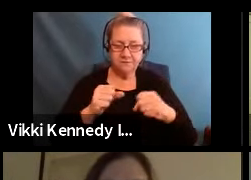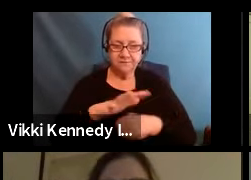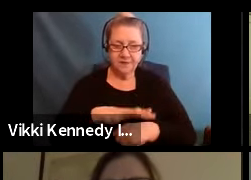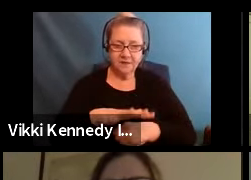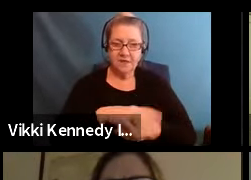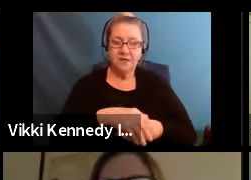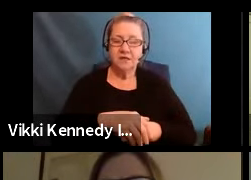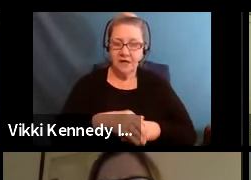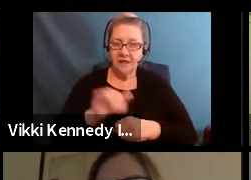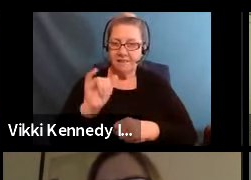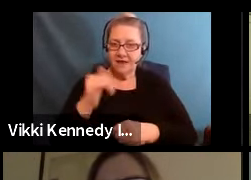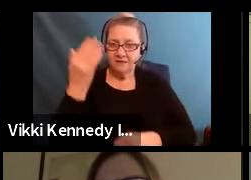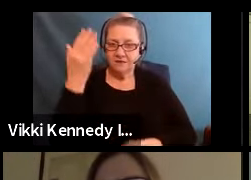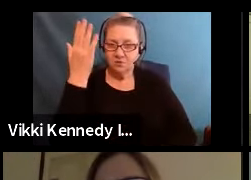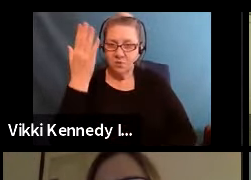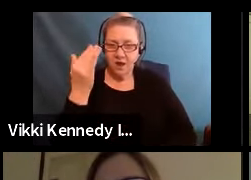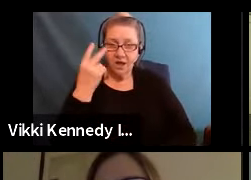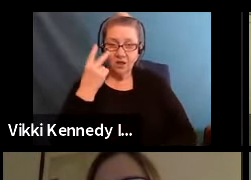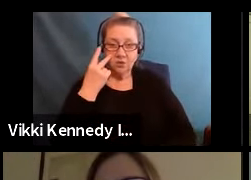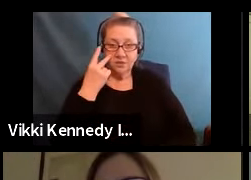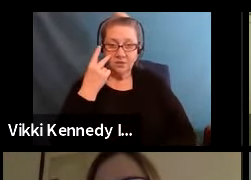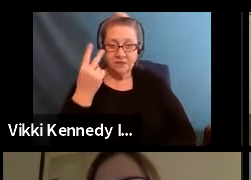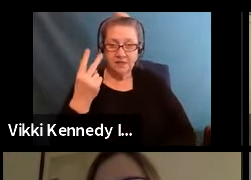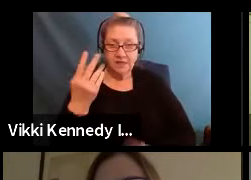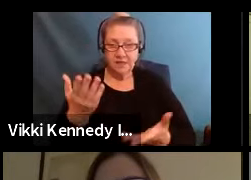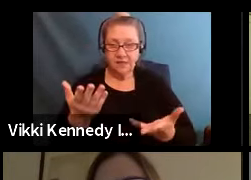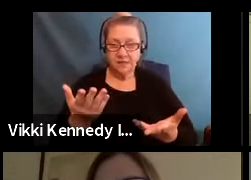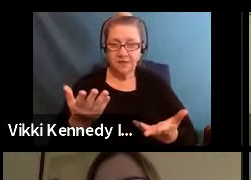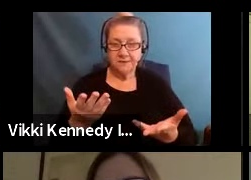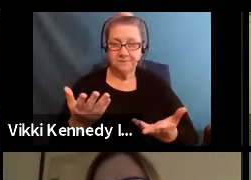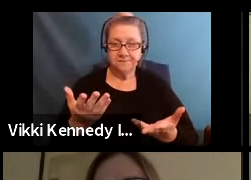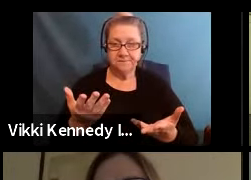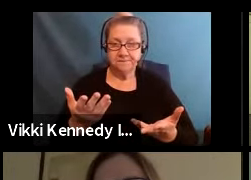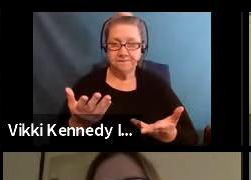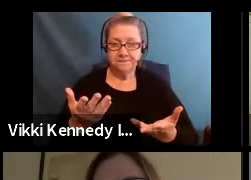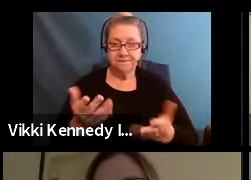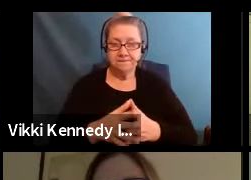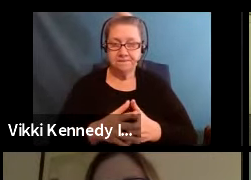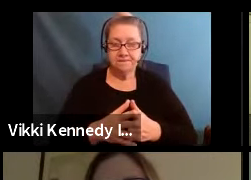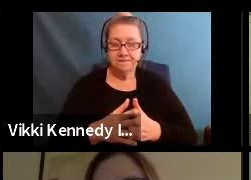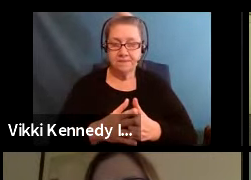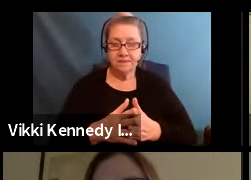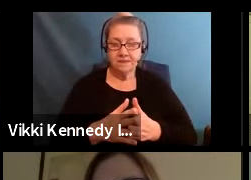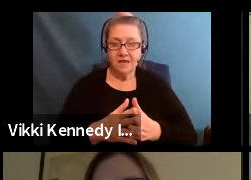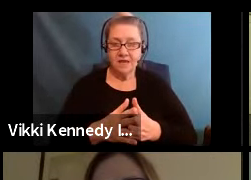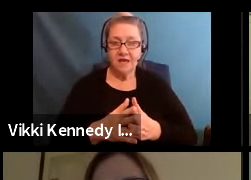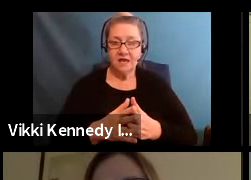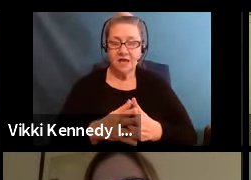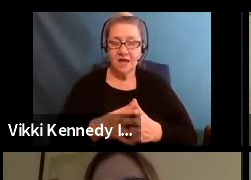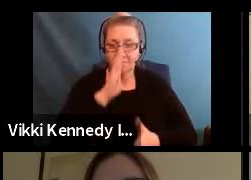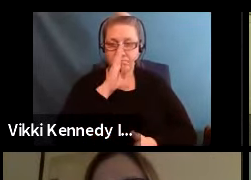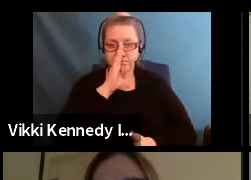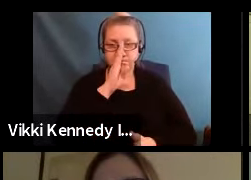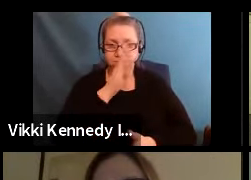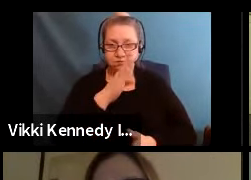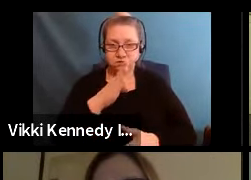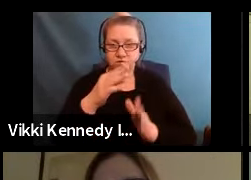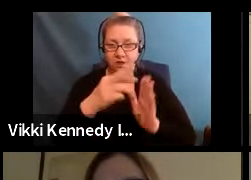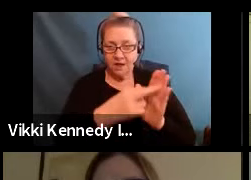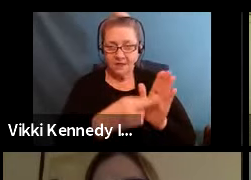that's the reason why what you see is it's a kind of a very straightforward